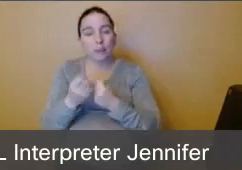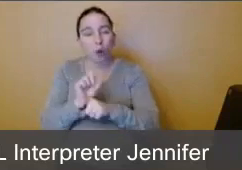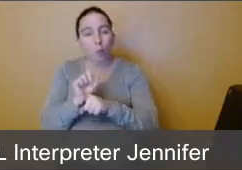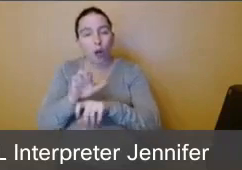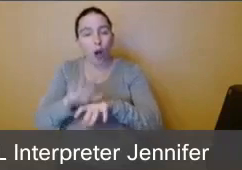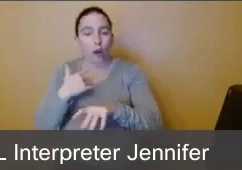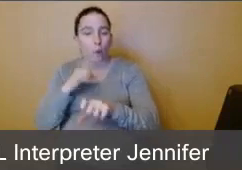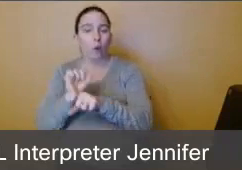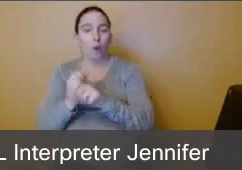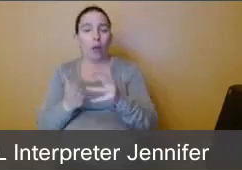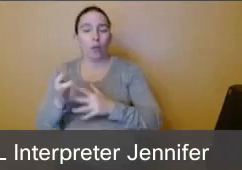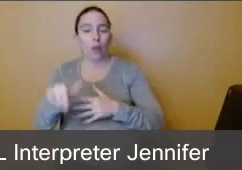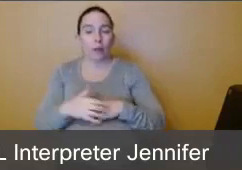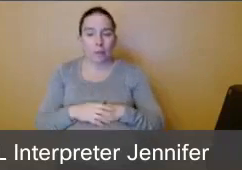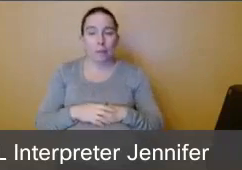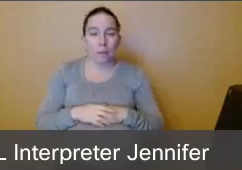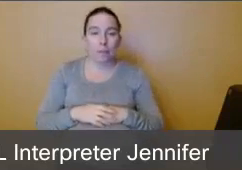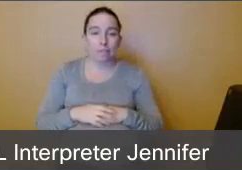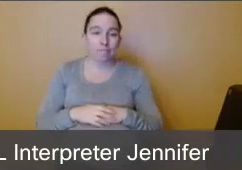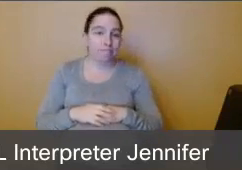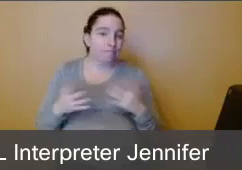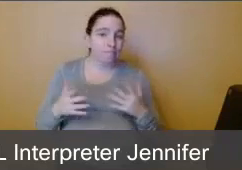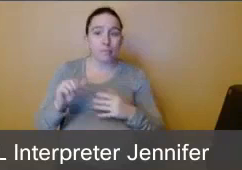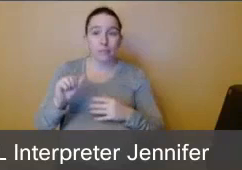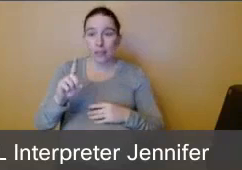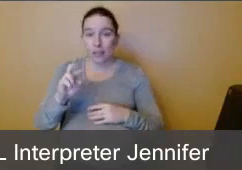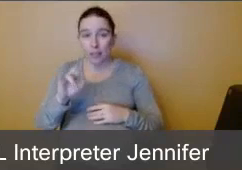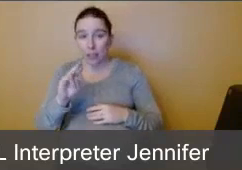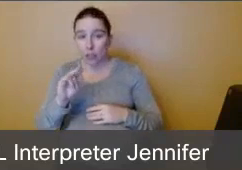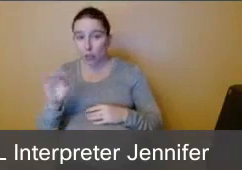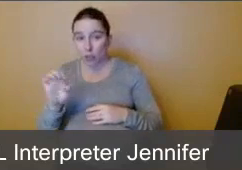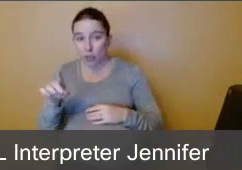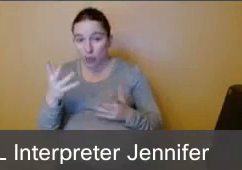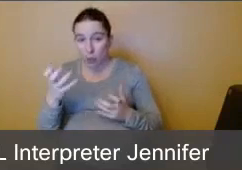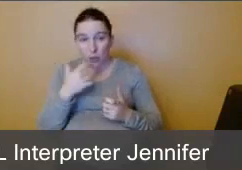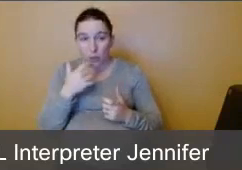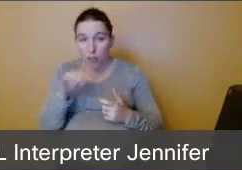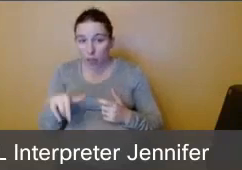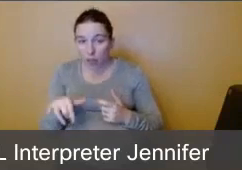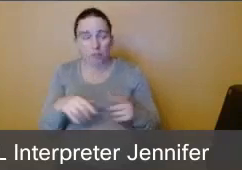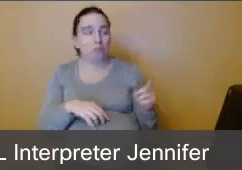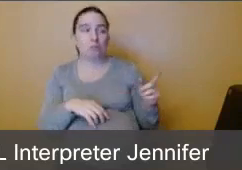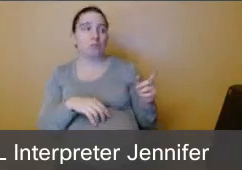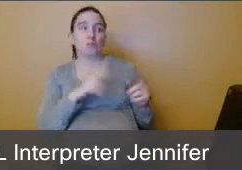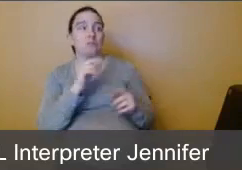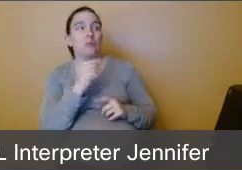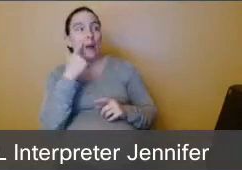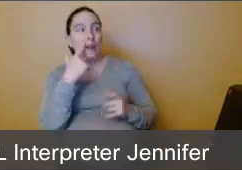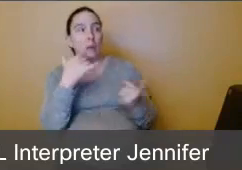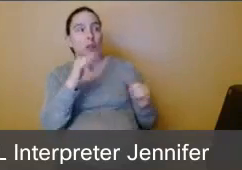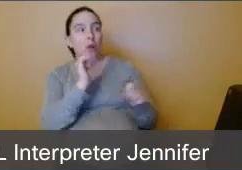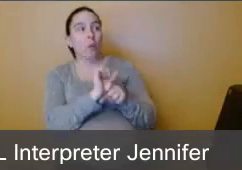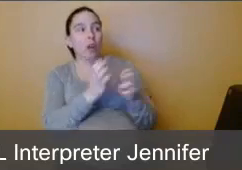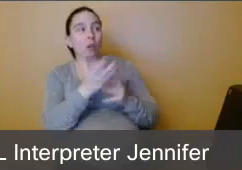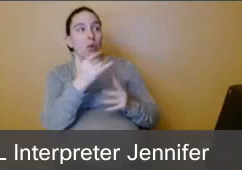those. I don't know, Adrienne, if you want to say anything else. No, I think we're still working through that. I think at another time we could